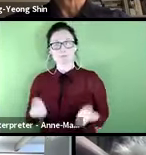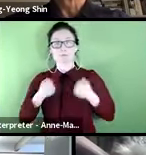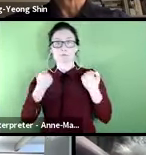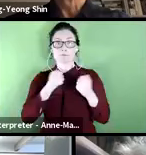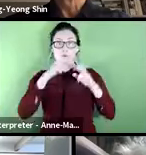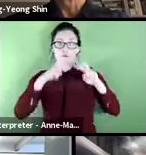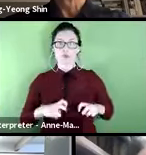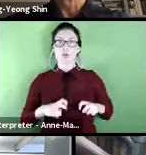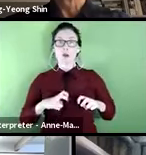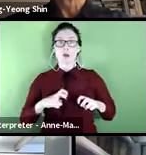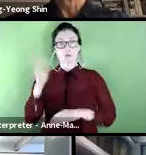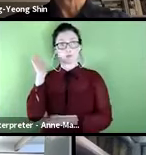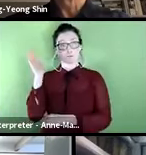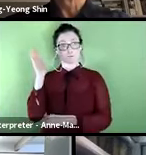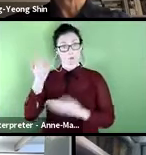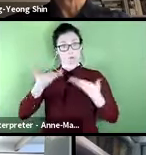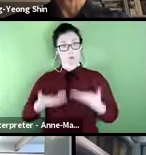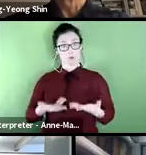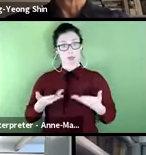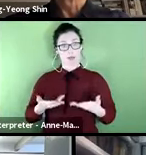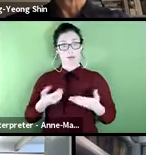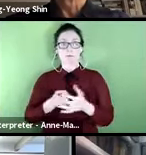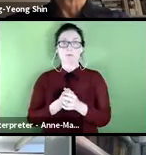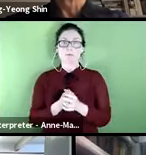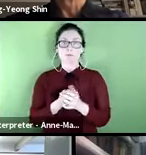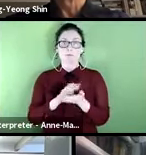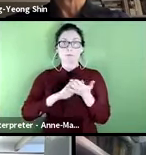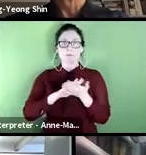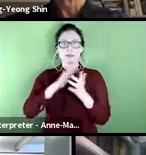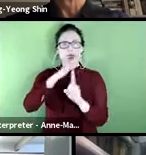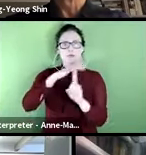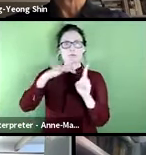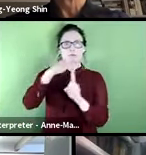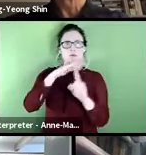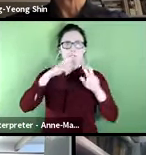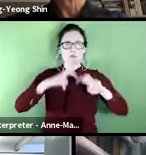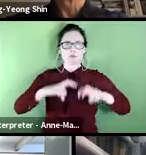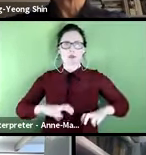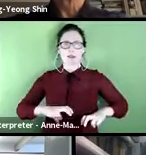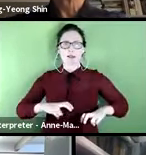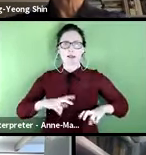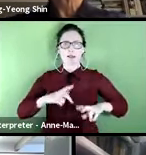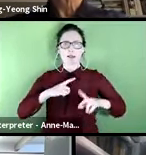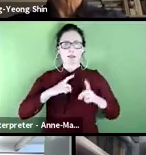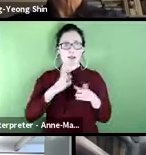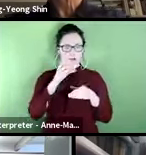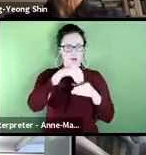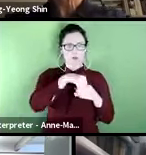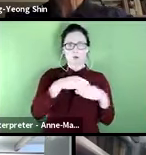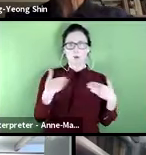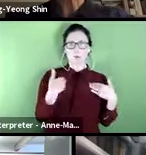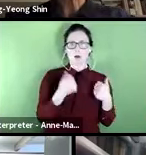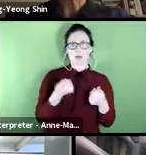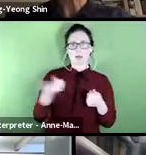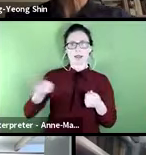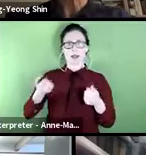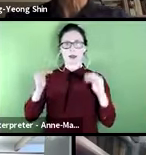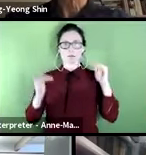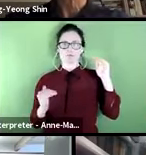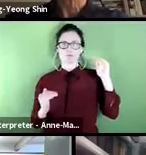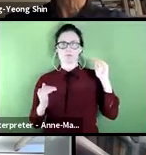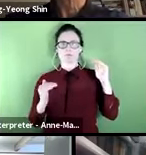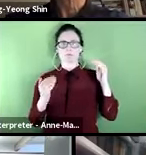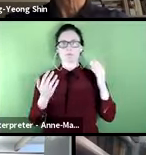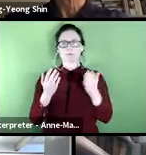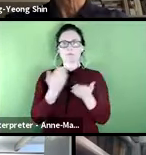you'll be hearing about today explores how we can sociologically take account of wealth and income inequality as part